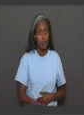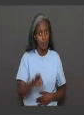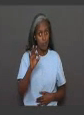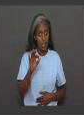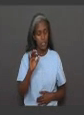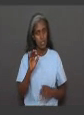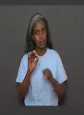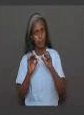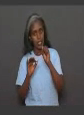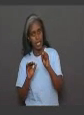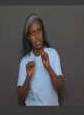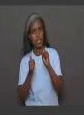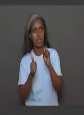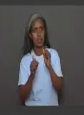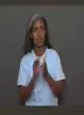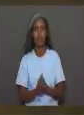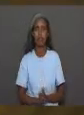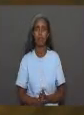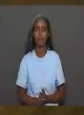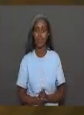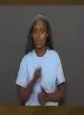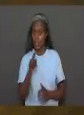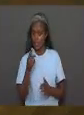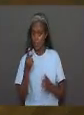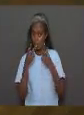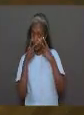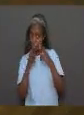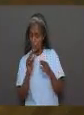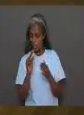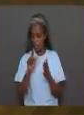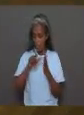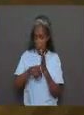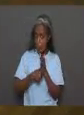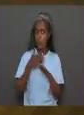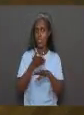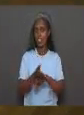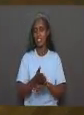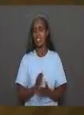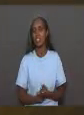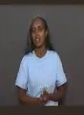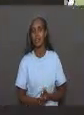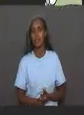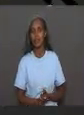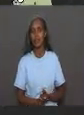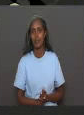find S10. I will see you in a few moments.